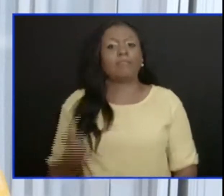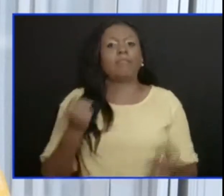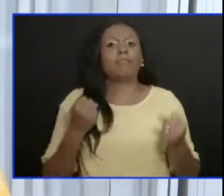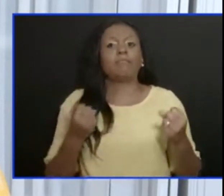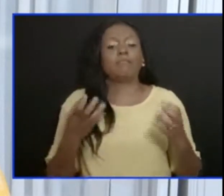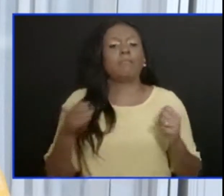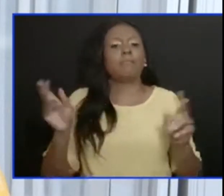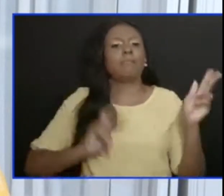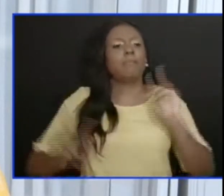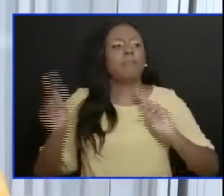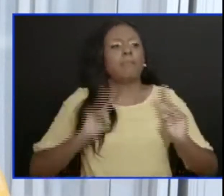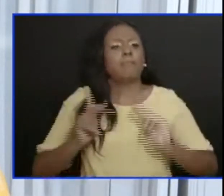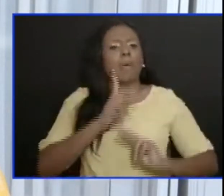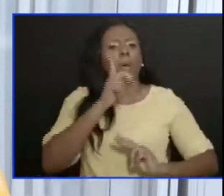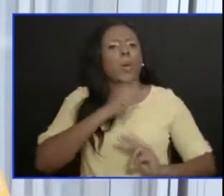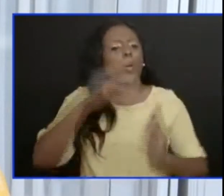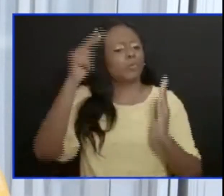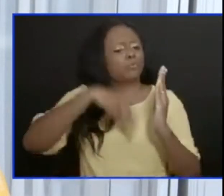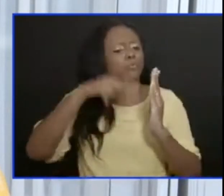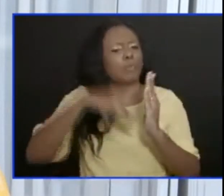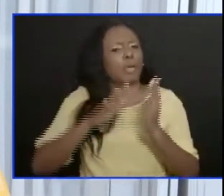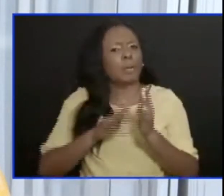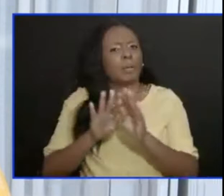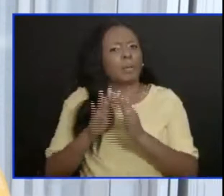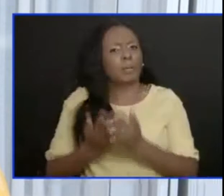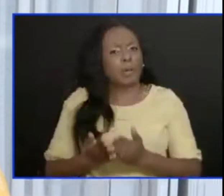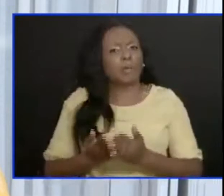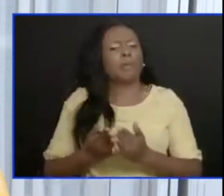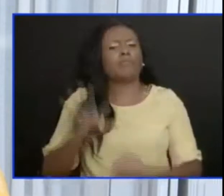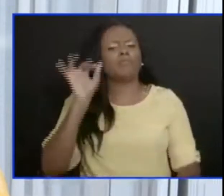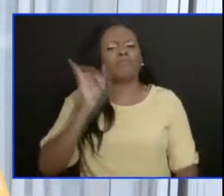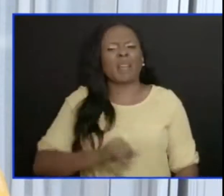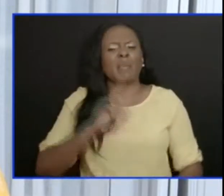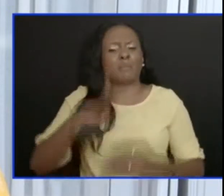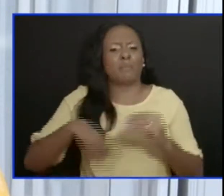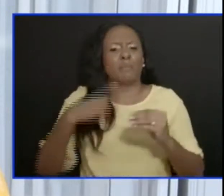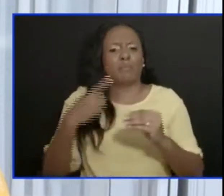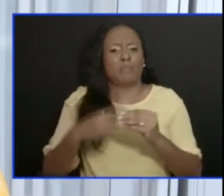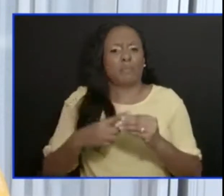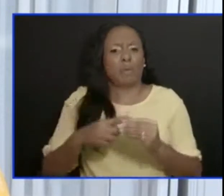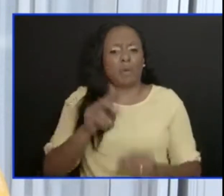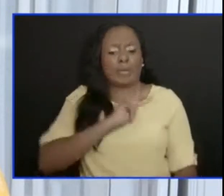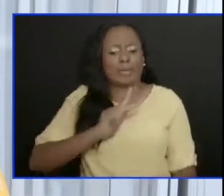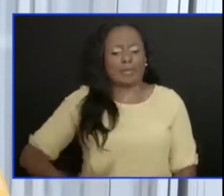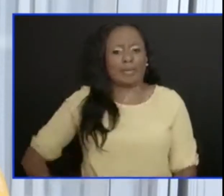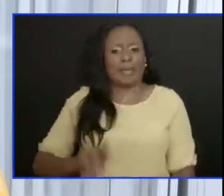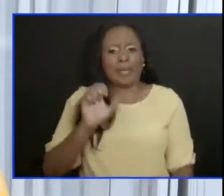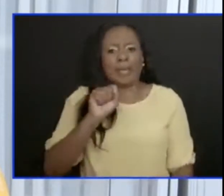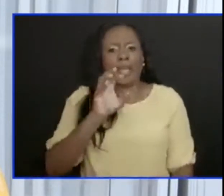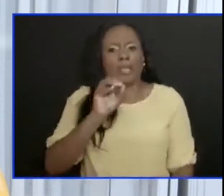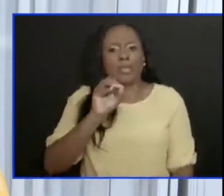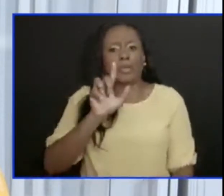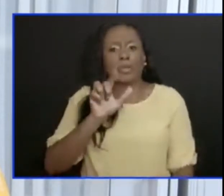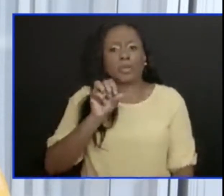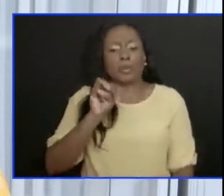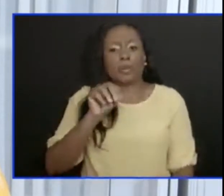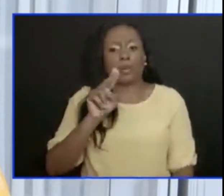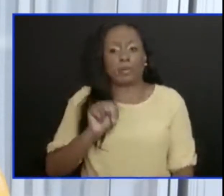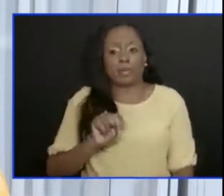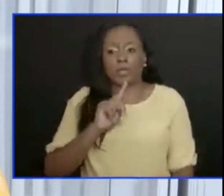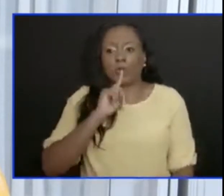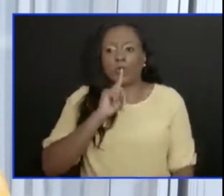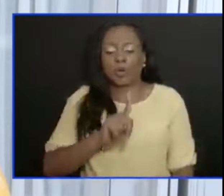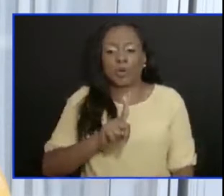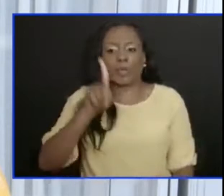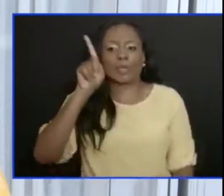us would explain that this was King Solomon's way of imploring the lazy person to consider the virtues demonstrated by the ant